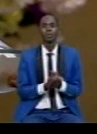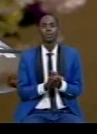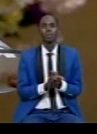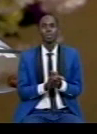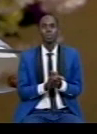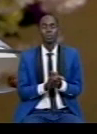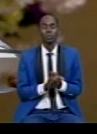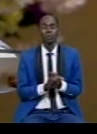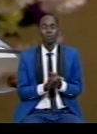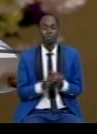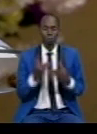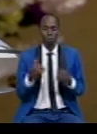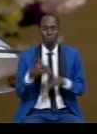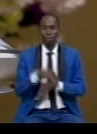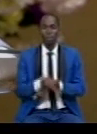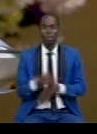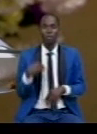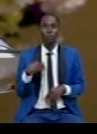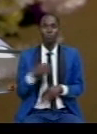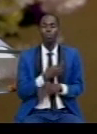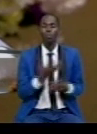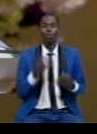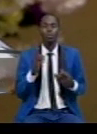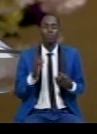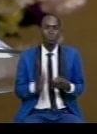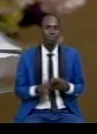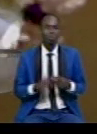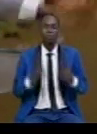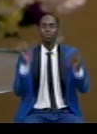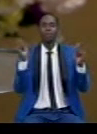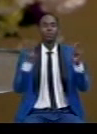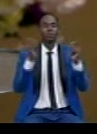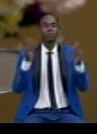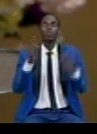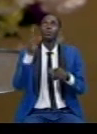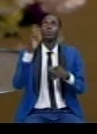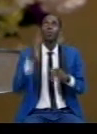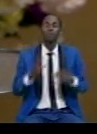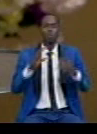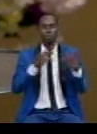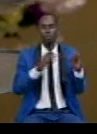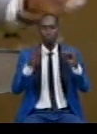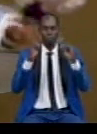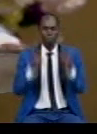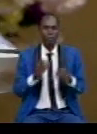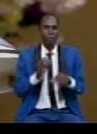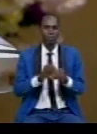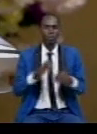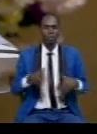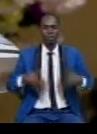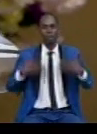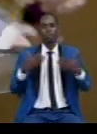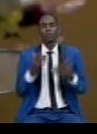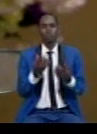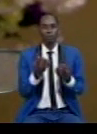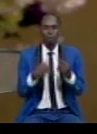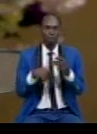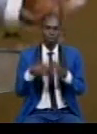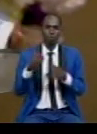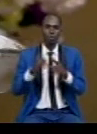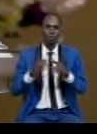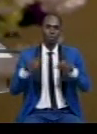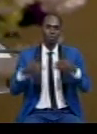want to celebrate God's loving kindness in your life. Just move to the extreme left here and see